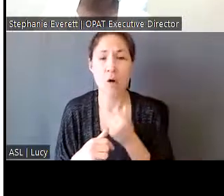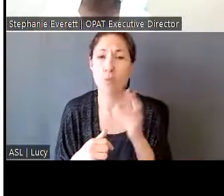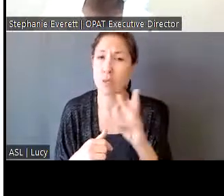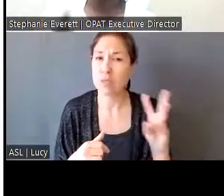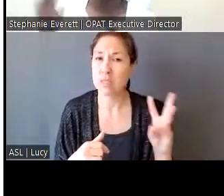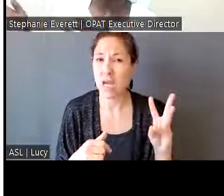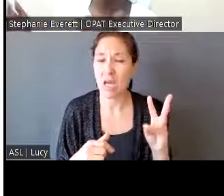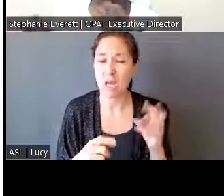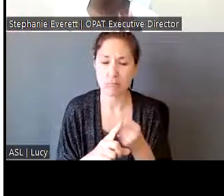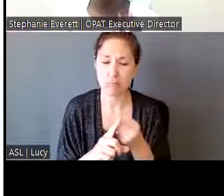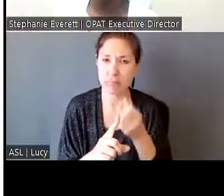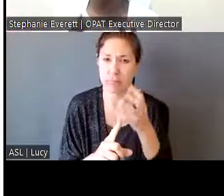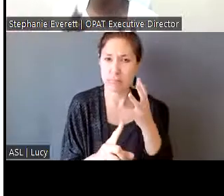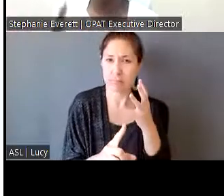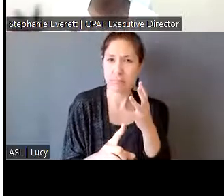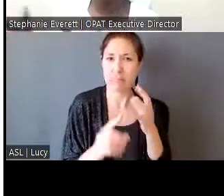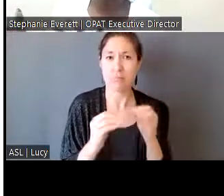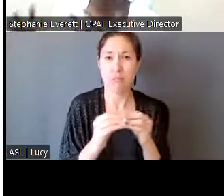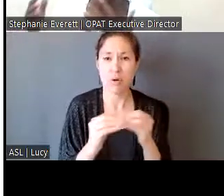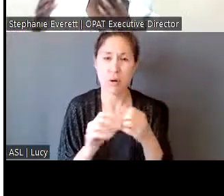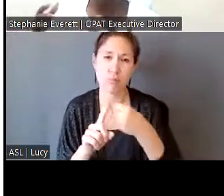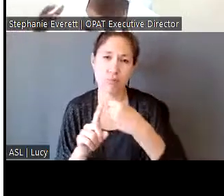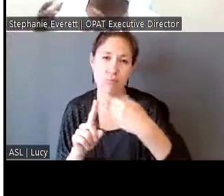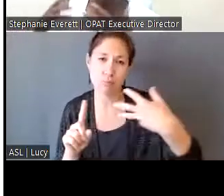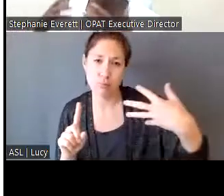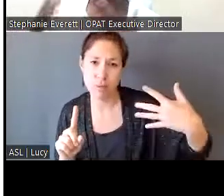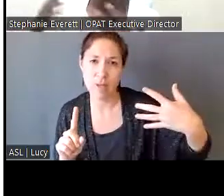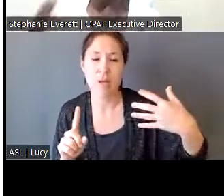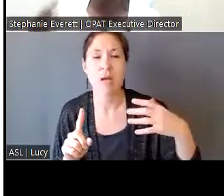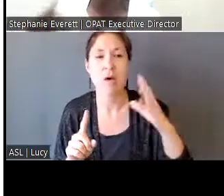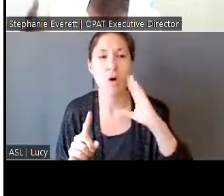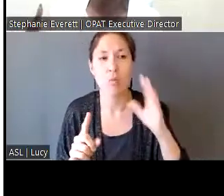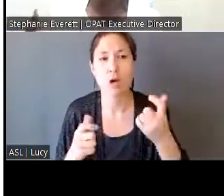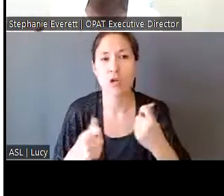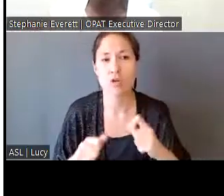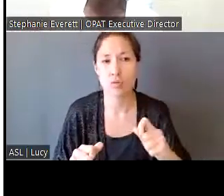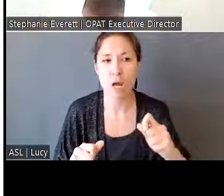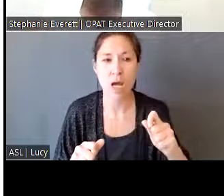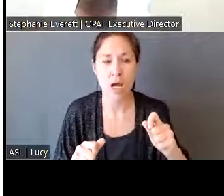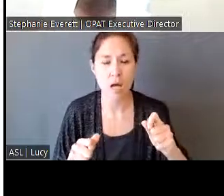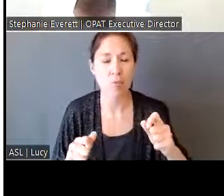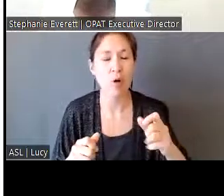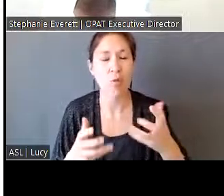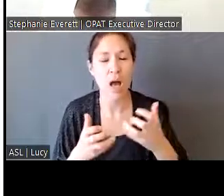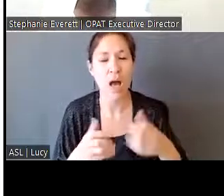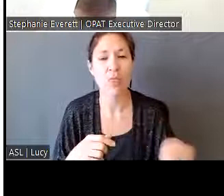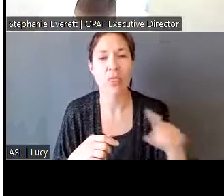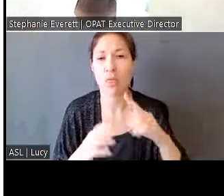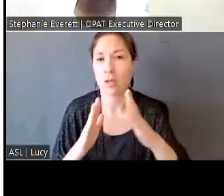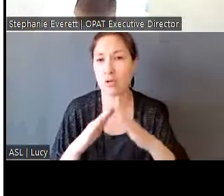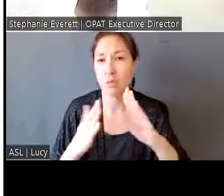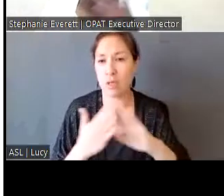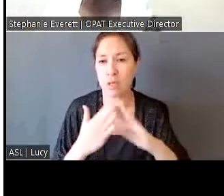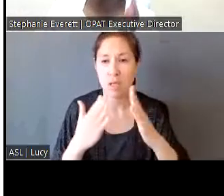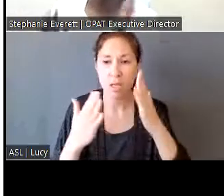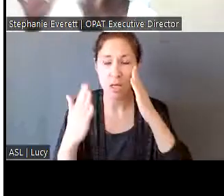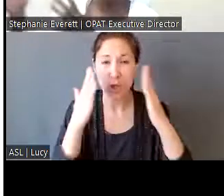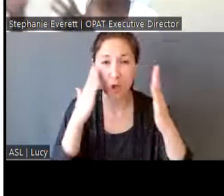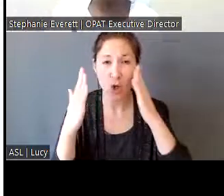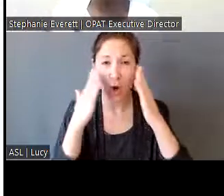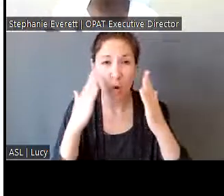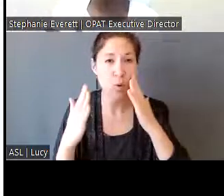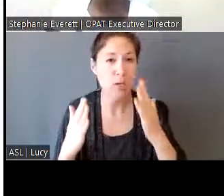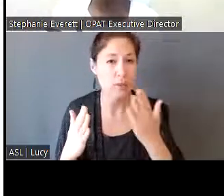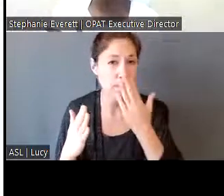really trying to find different ways that we can get people to know who we are, where we exist at, and different ways we can partner